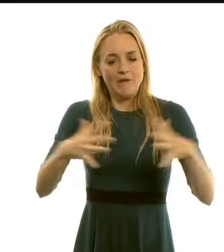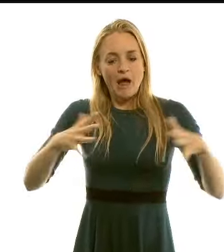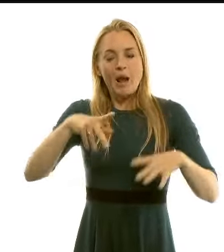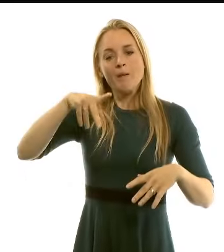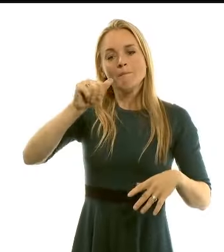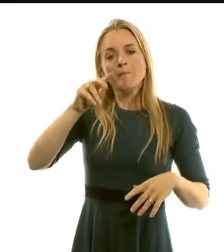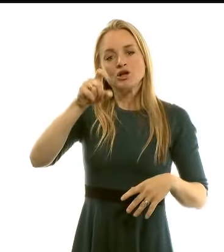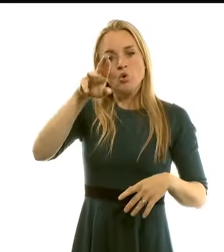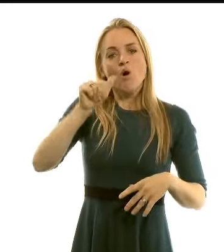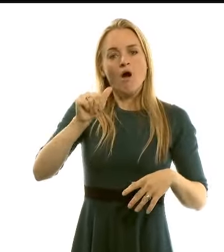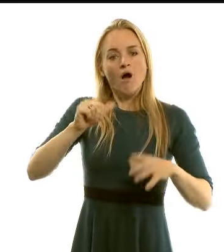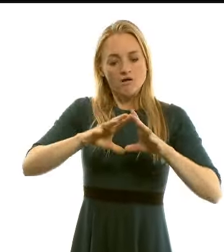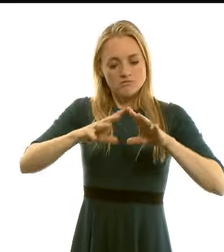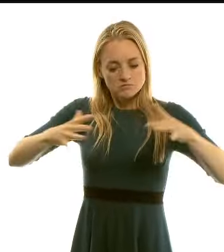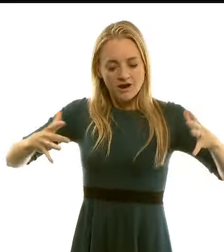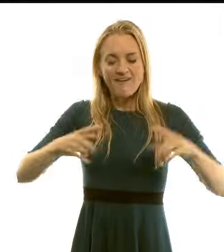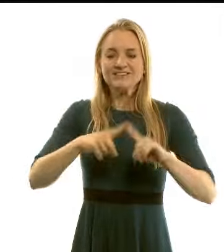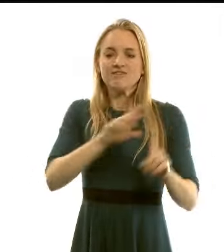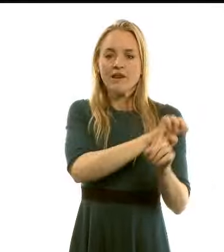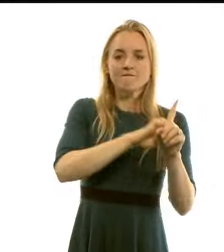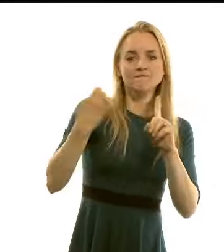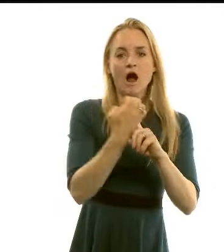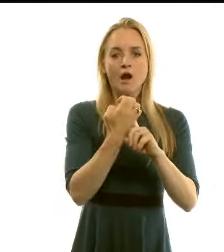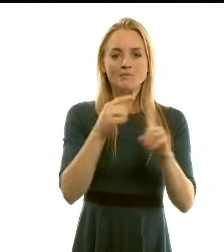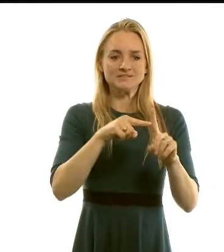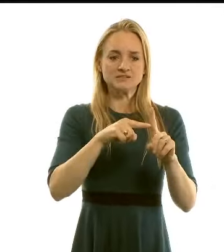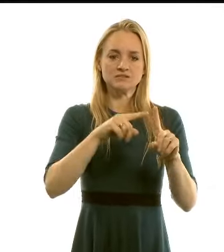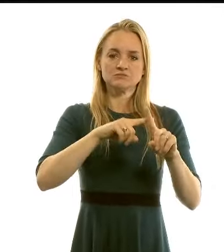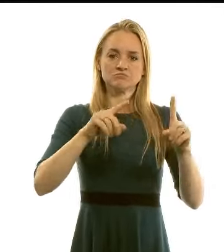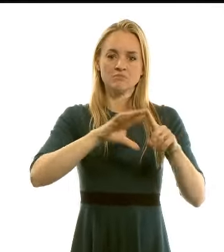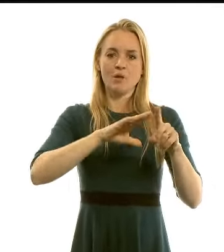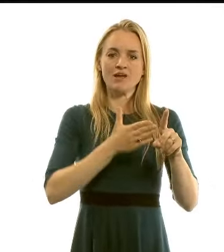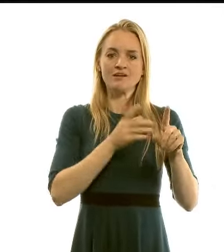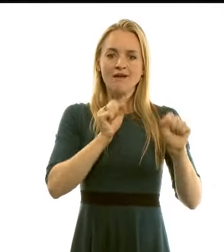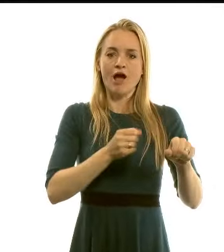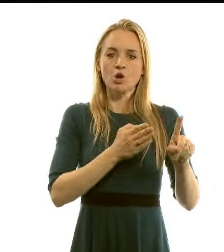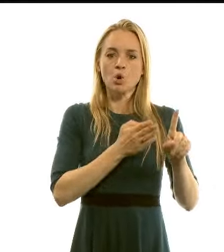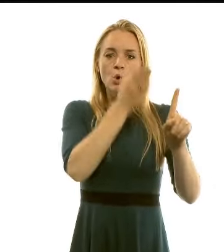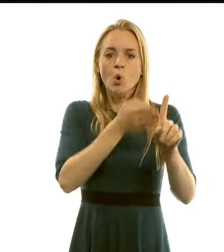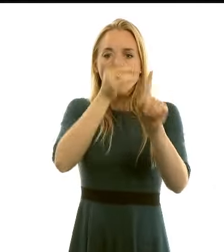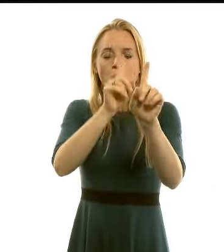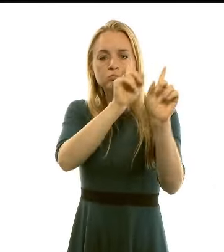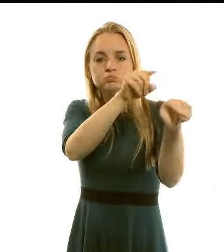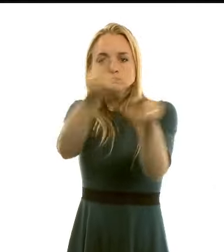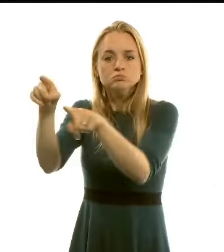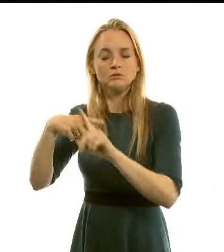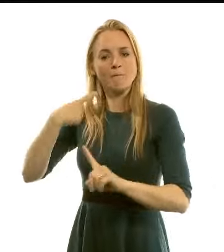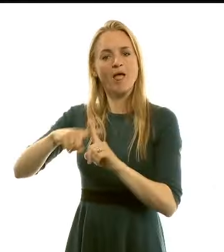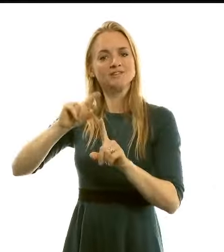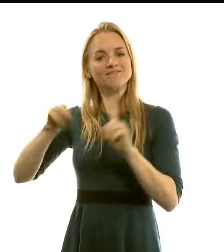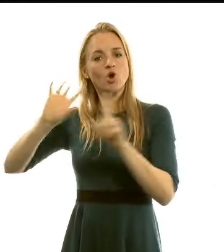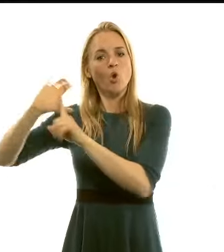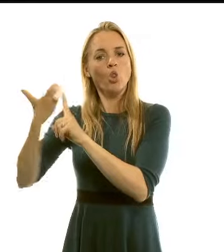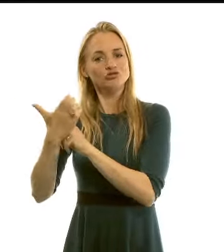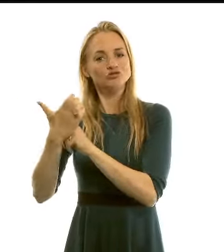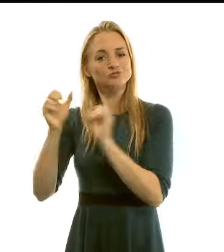from the environments and biomes that we go to and the cultures that we are introduced to. We realize